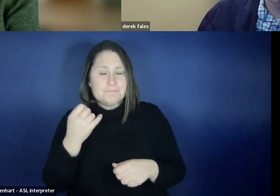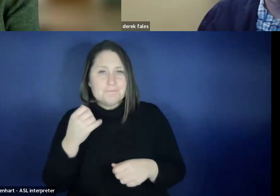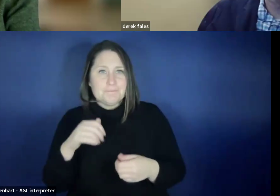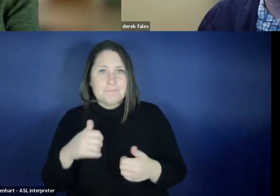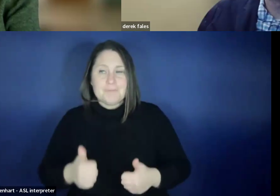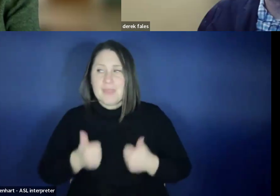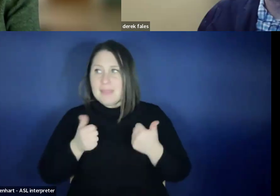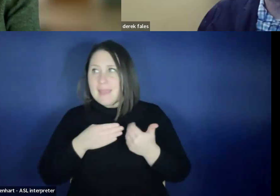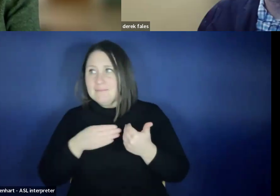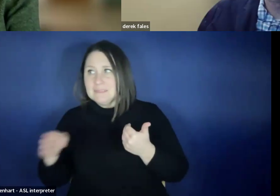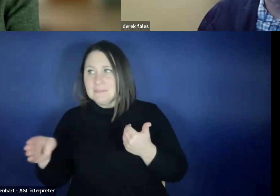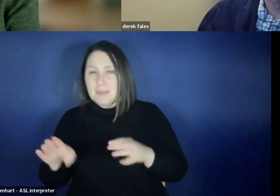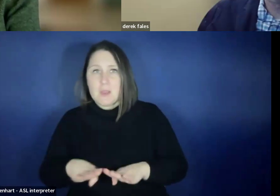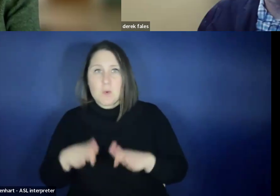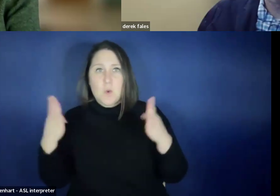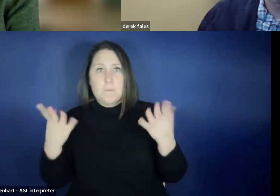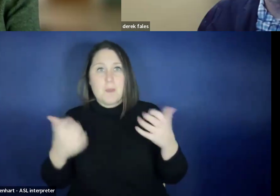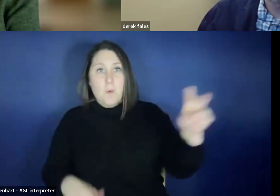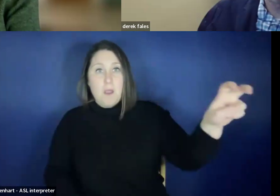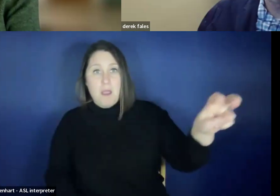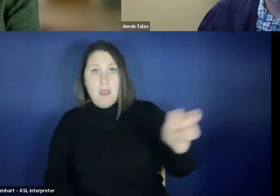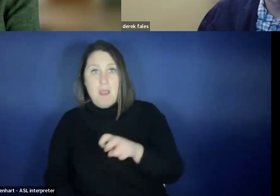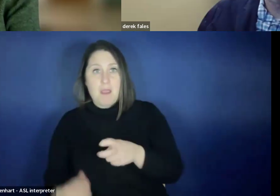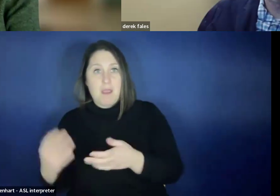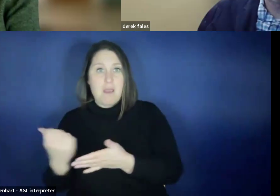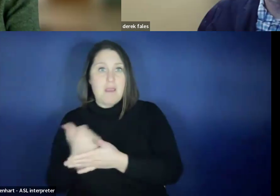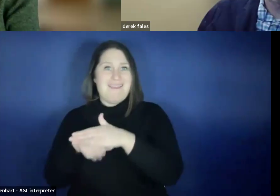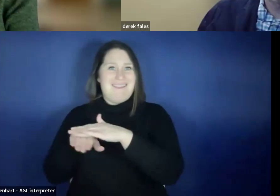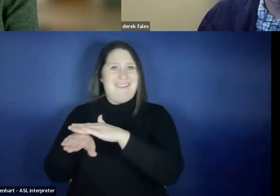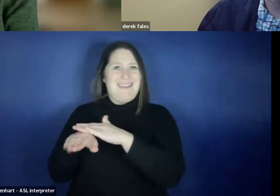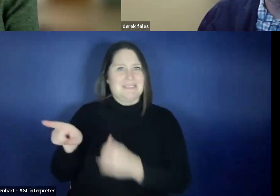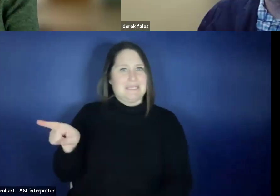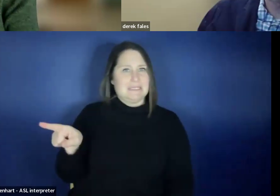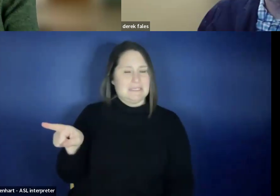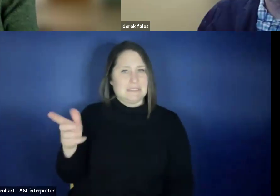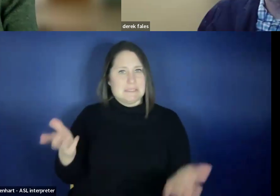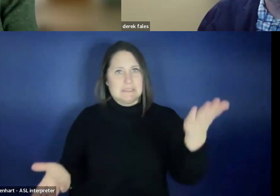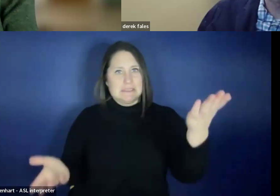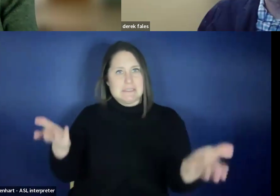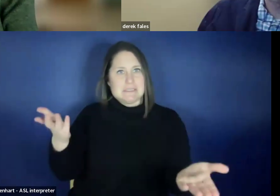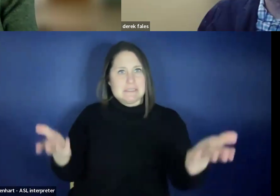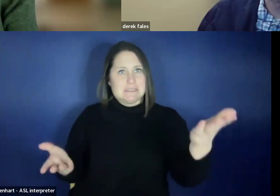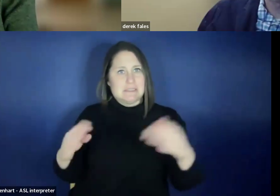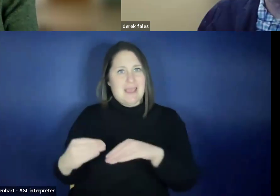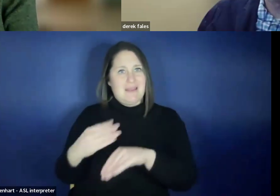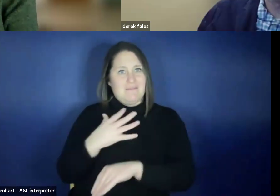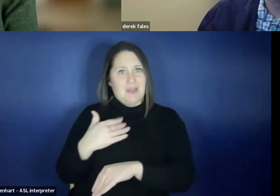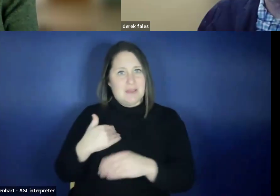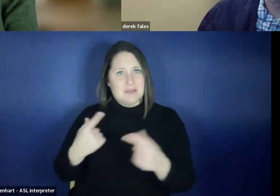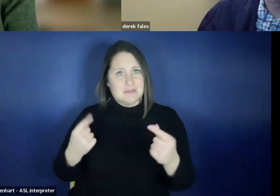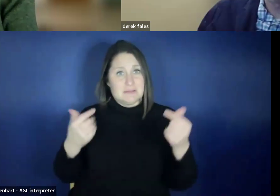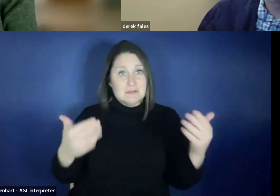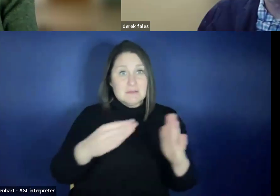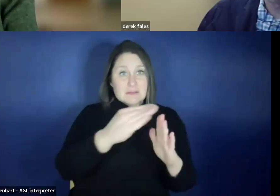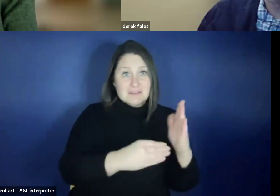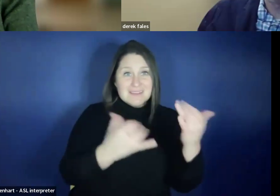lifespan opens, then he'll have access to those services. So we're seeking some guidance about whether or not